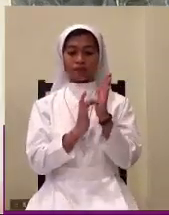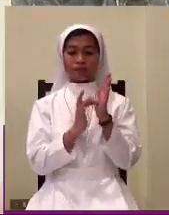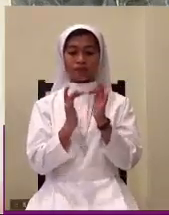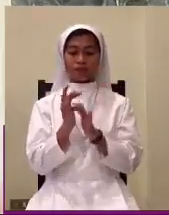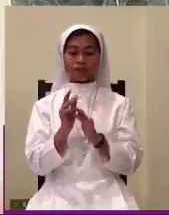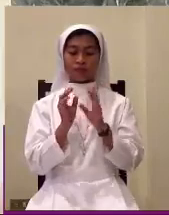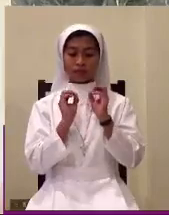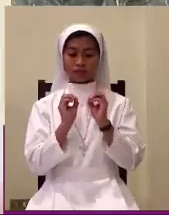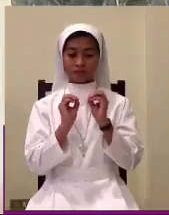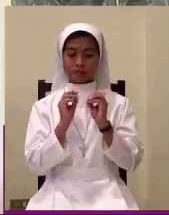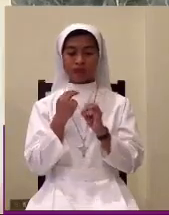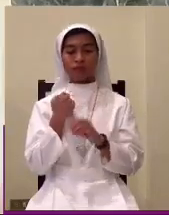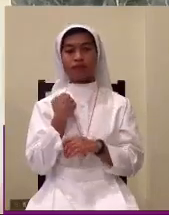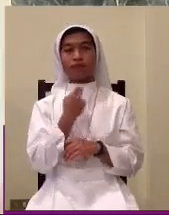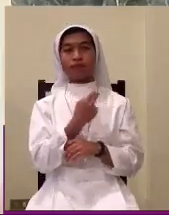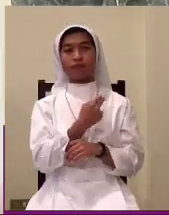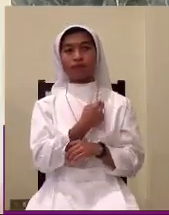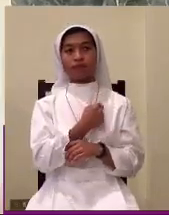us.